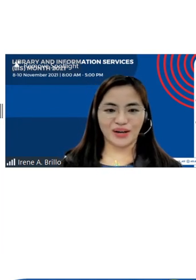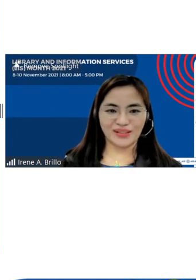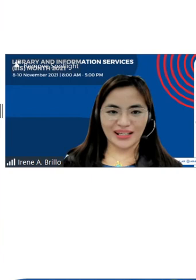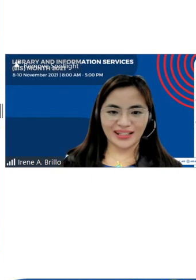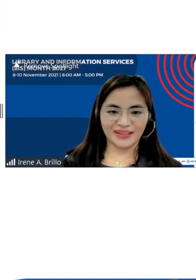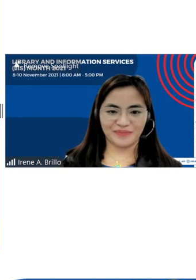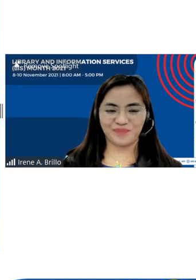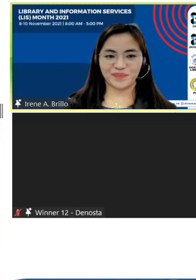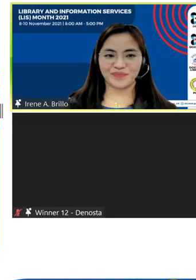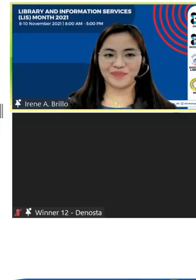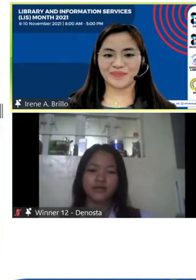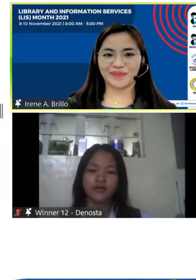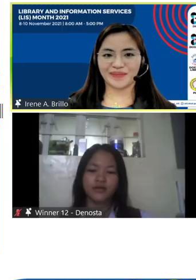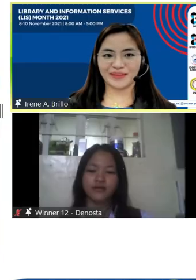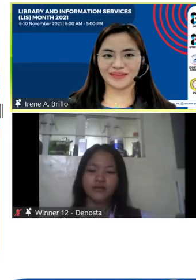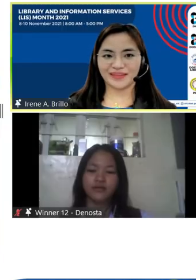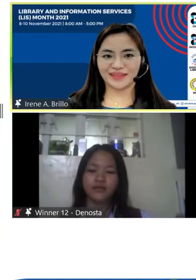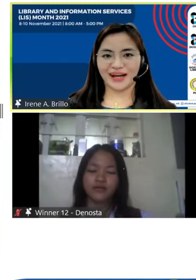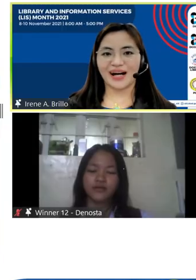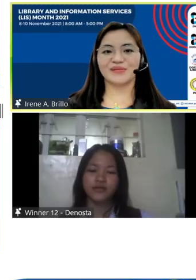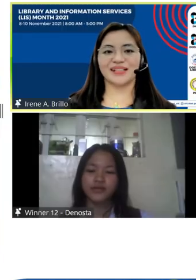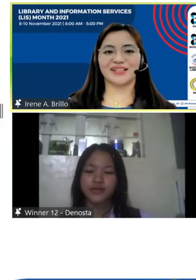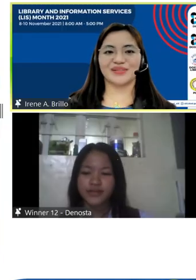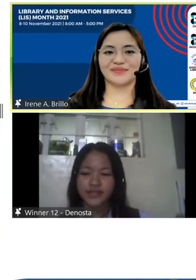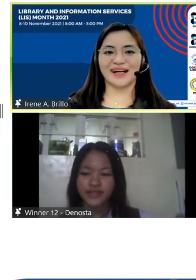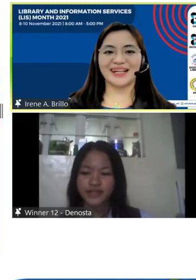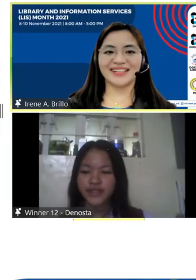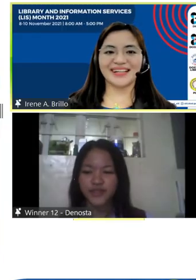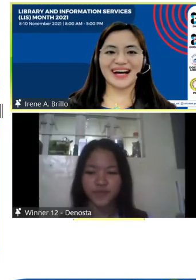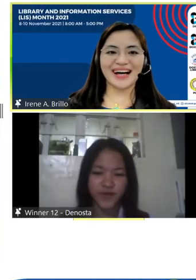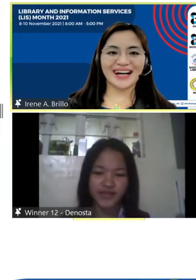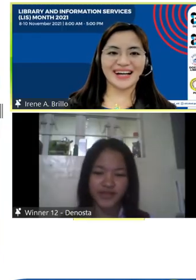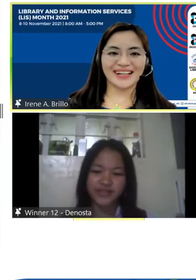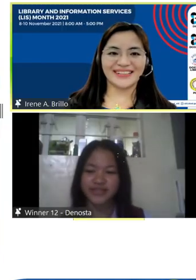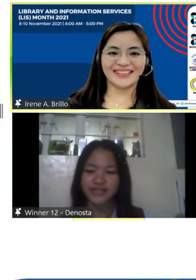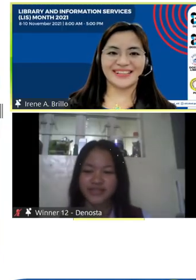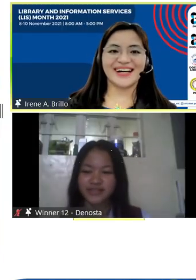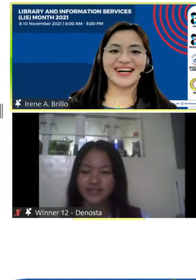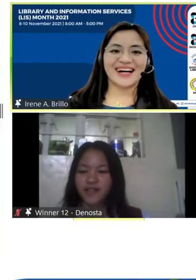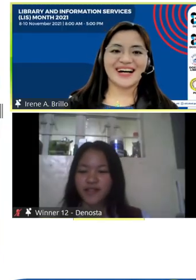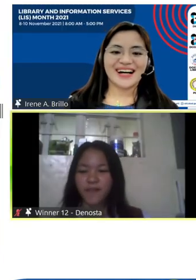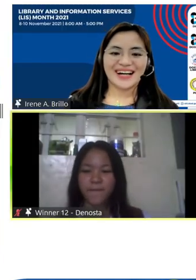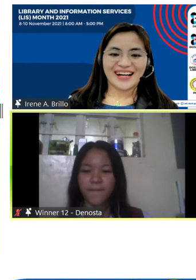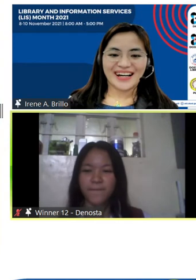Ayan, mukhang wala din. Ah, winner 12. Ayan!